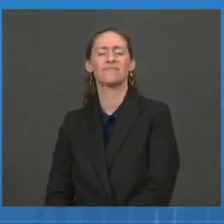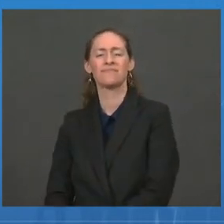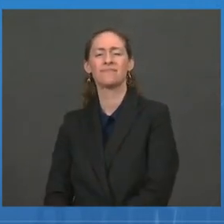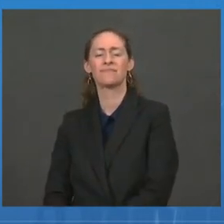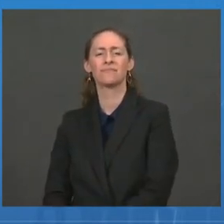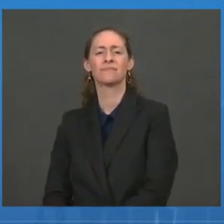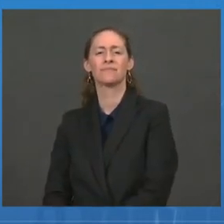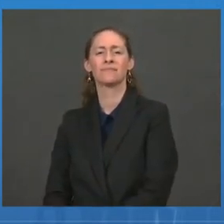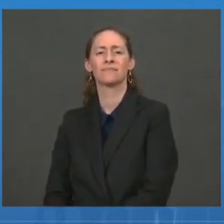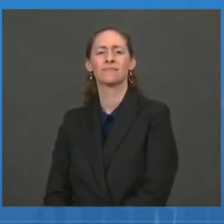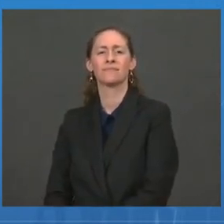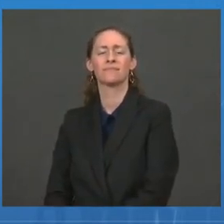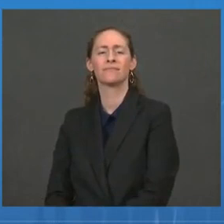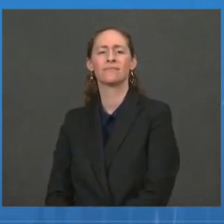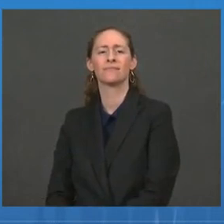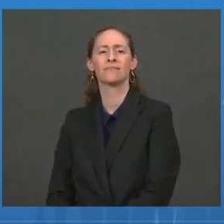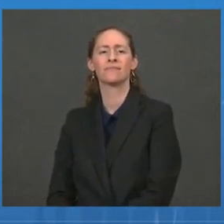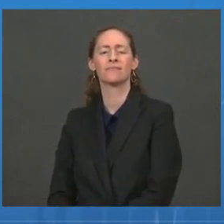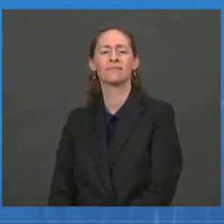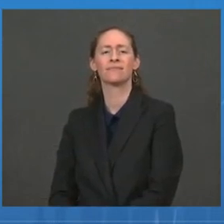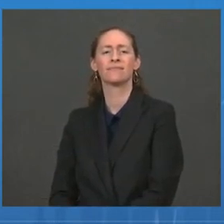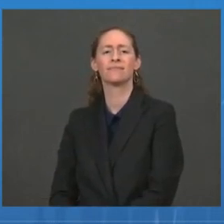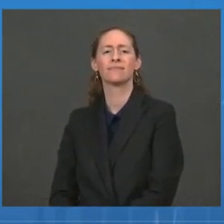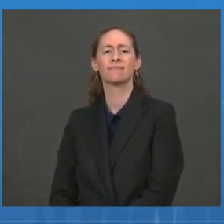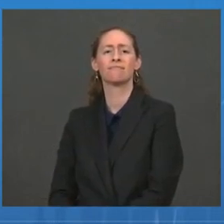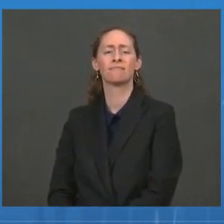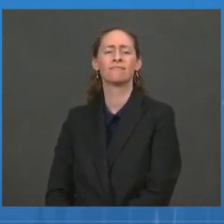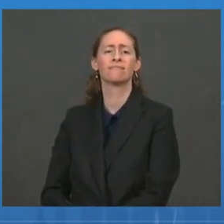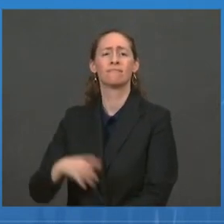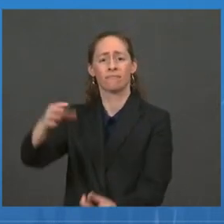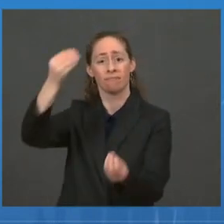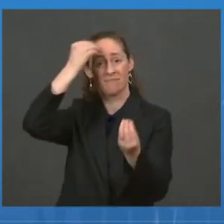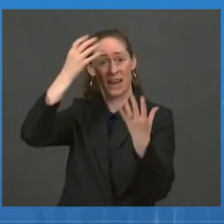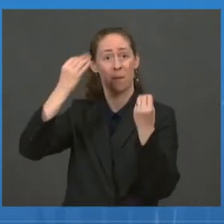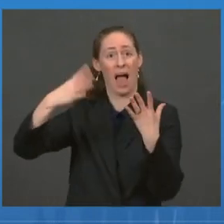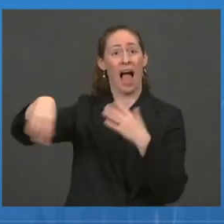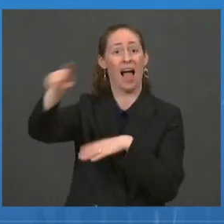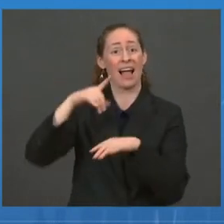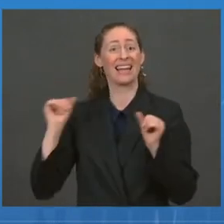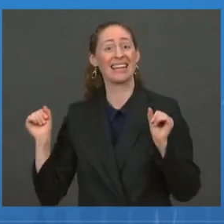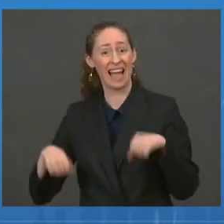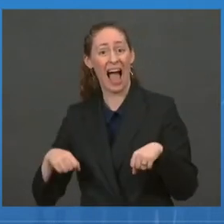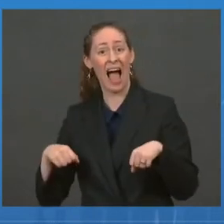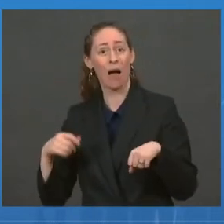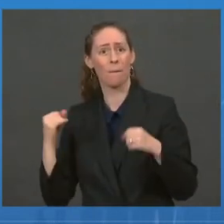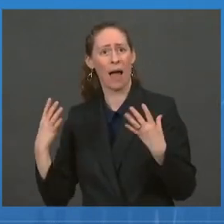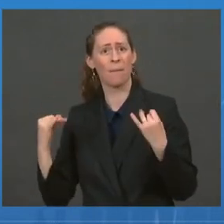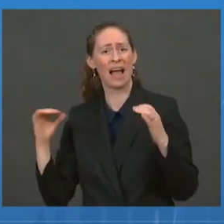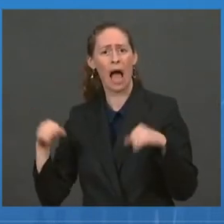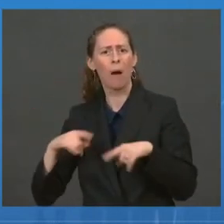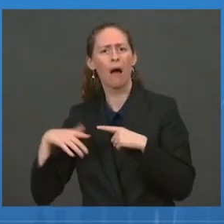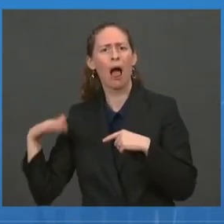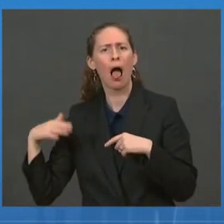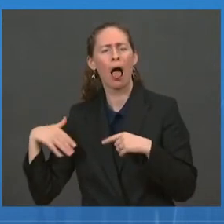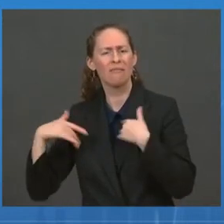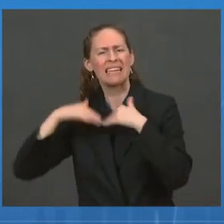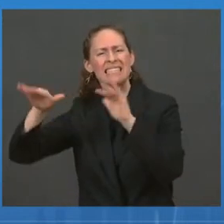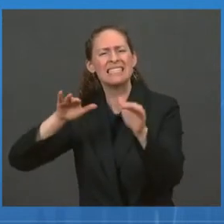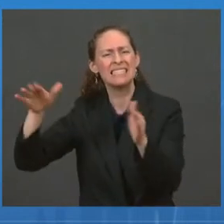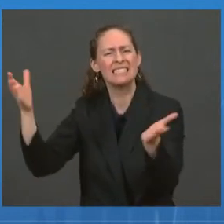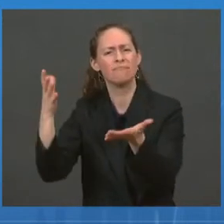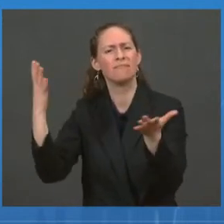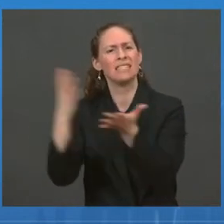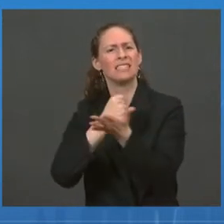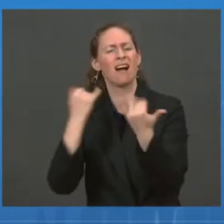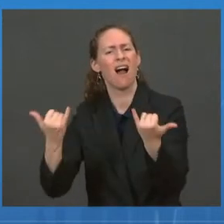working with governors pharmacies community health centers and other partners to get these eligible individuals their booster shots